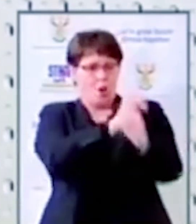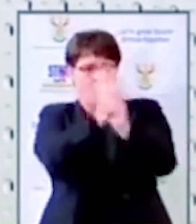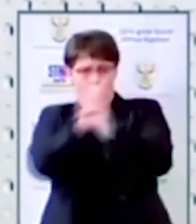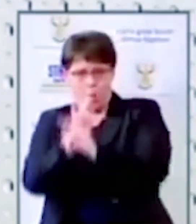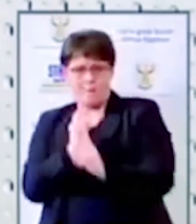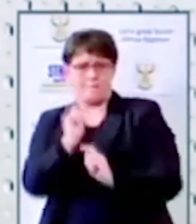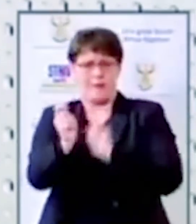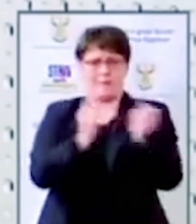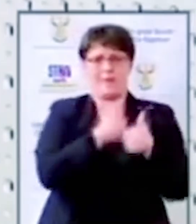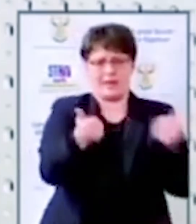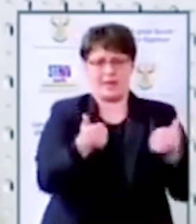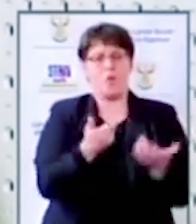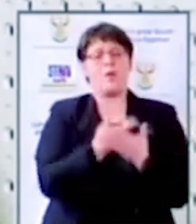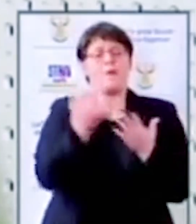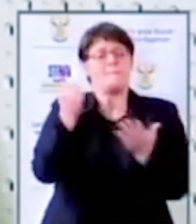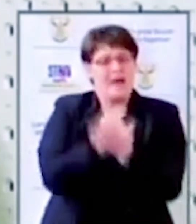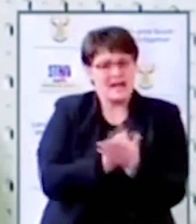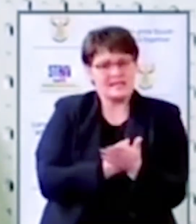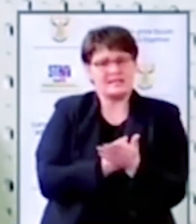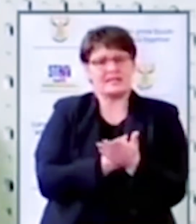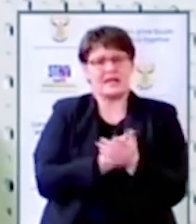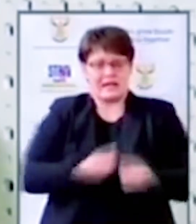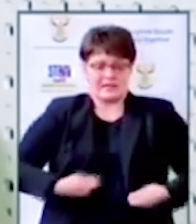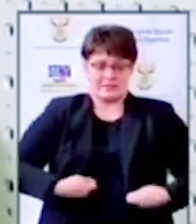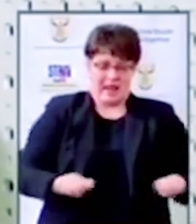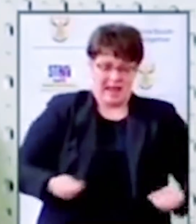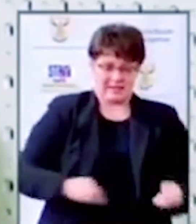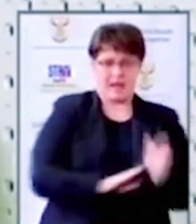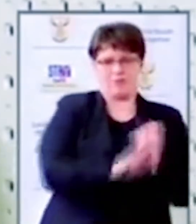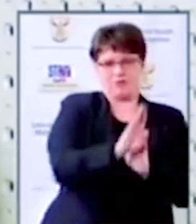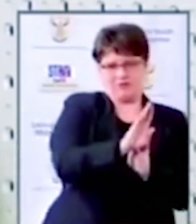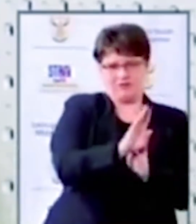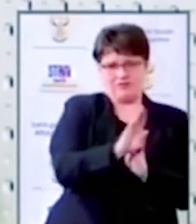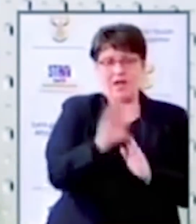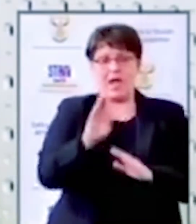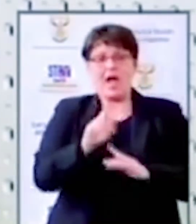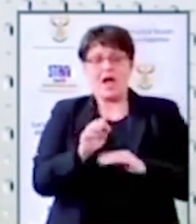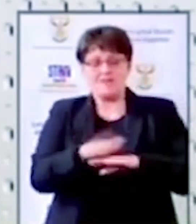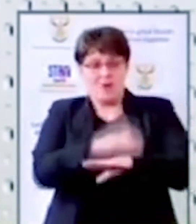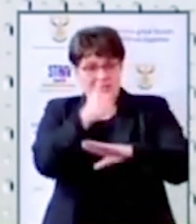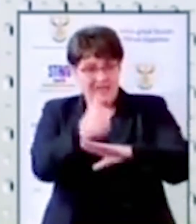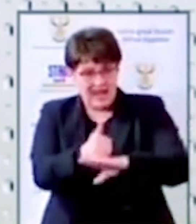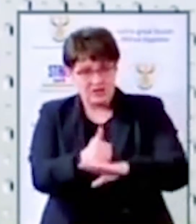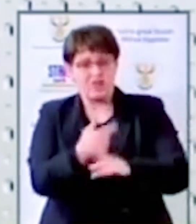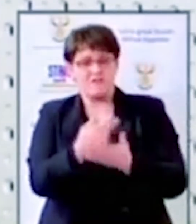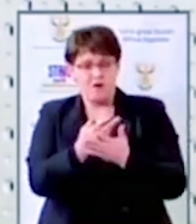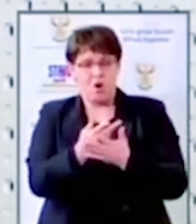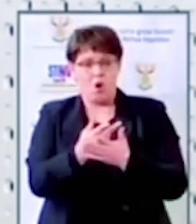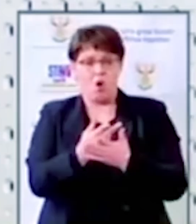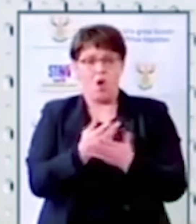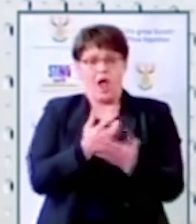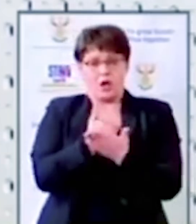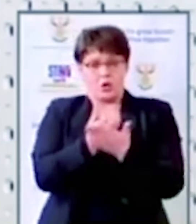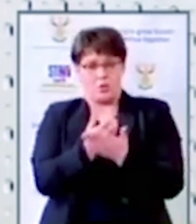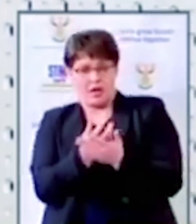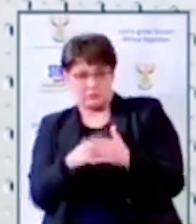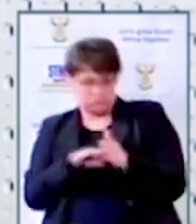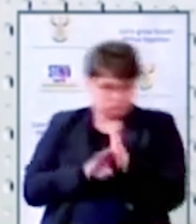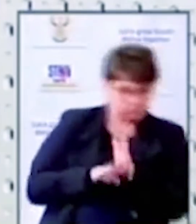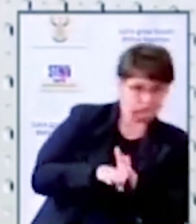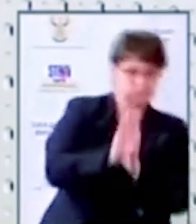our spending patterns and creating a foundation for economic revival.